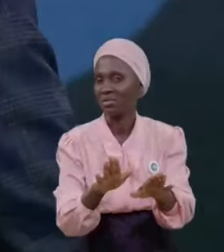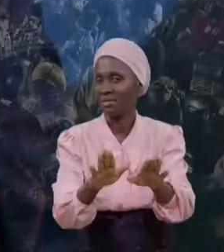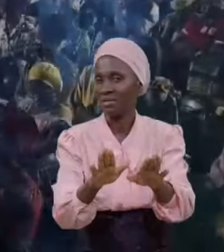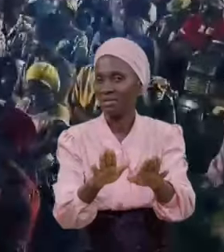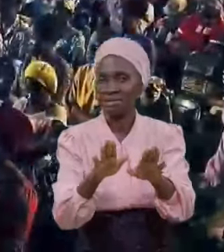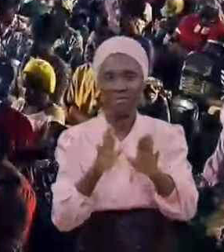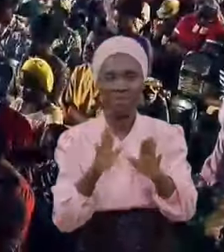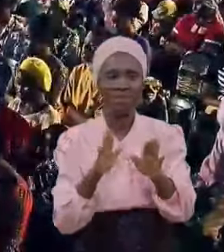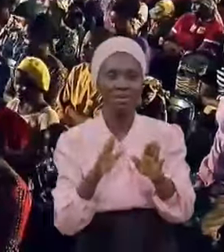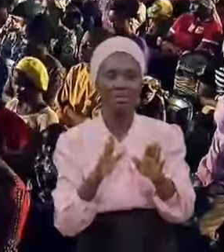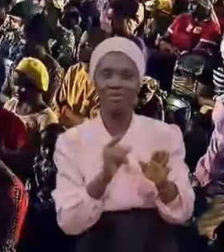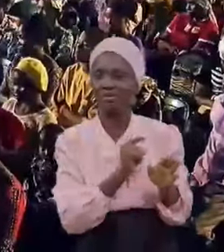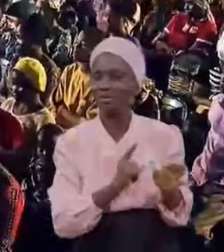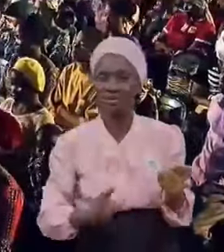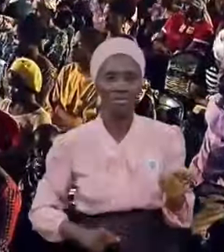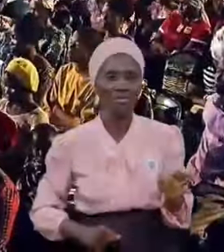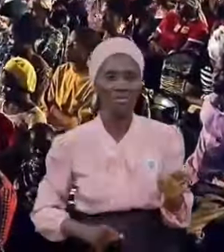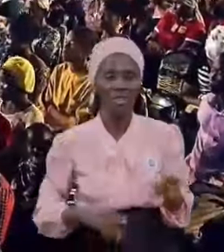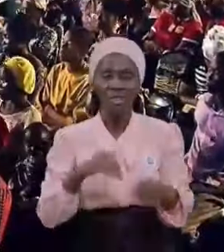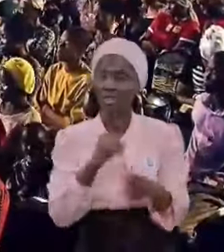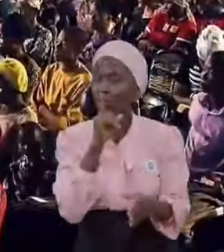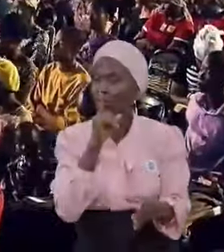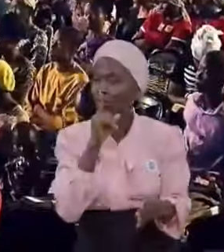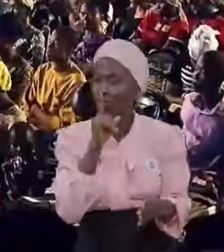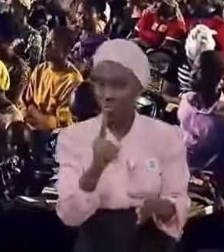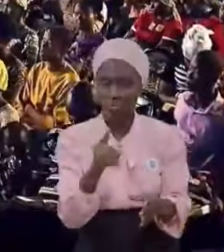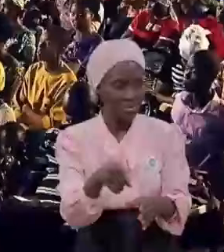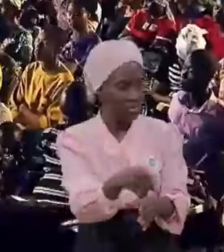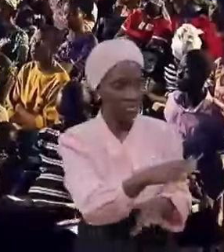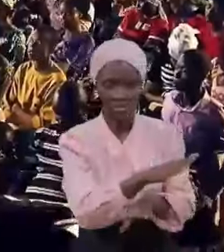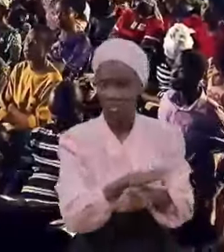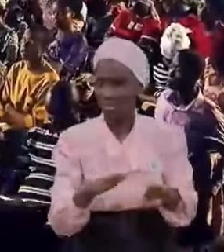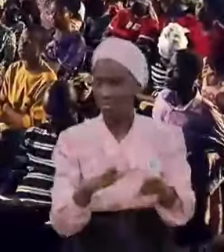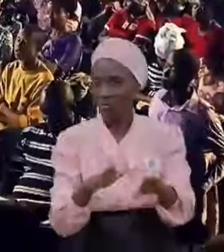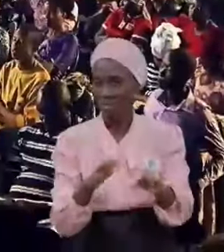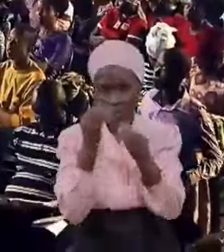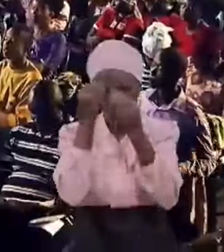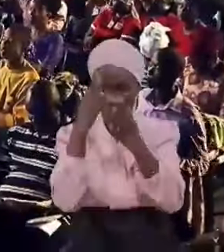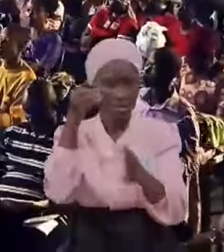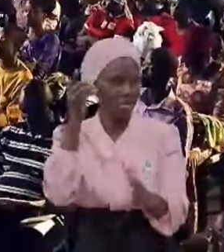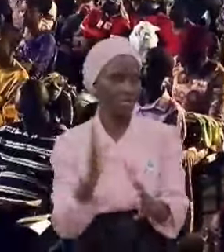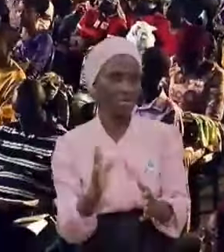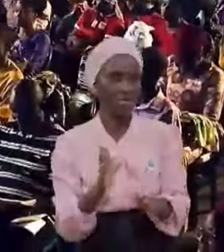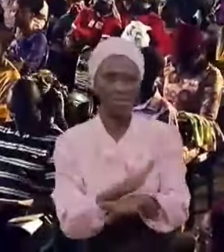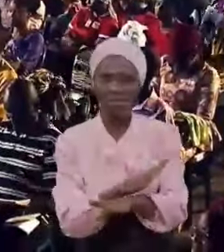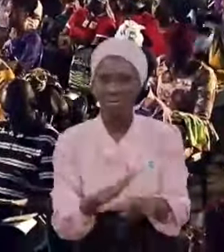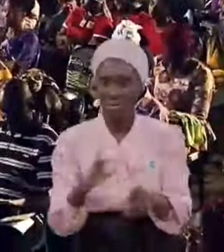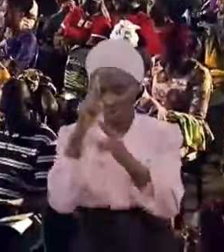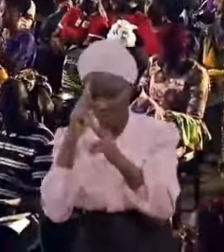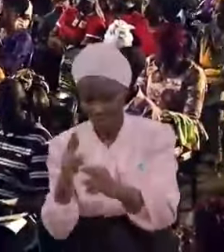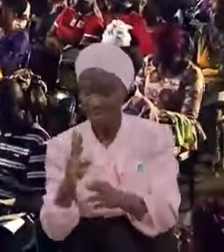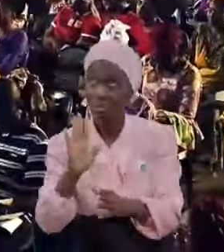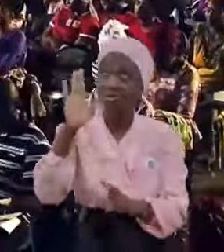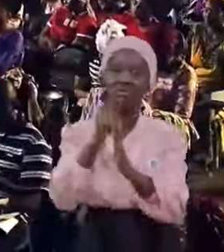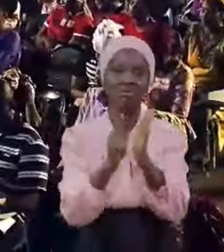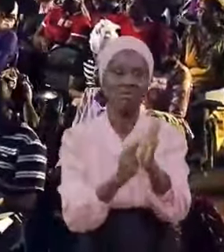Lord. They don't obey his commandments. They don't respect his law. They don't have a new